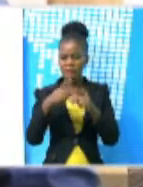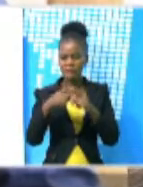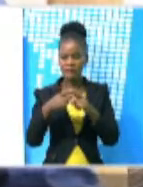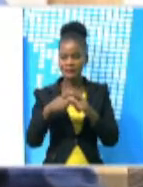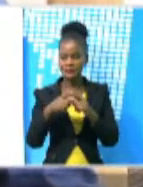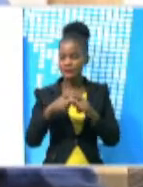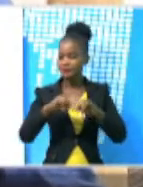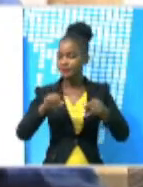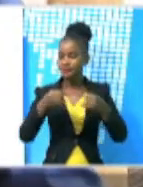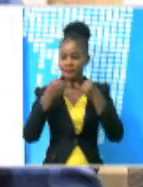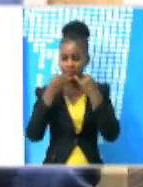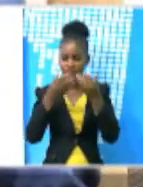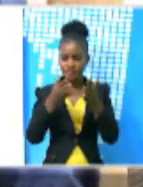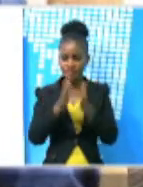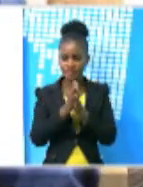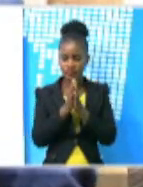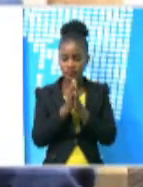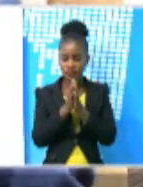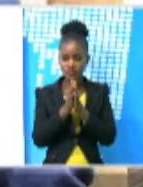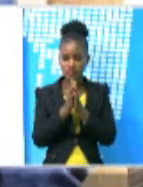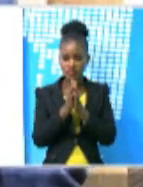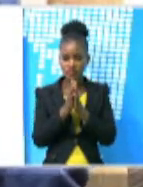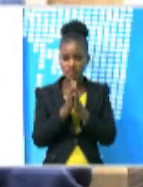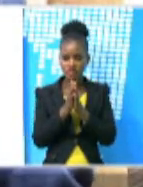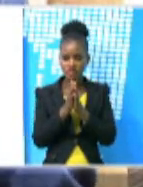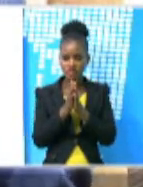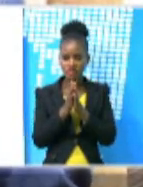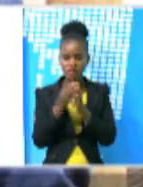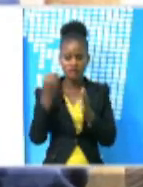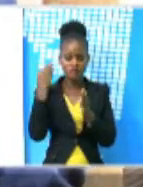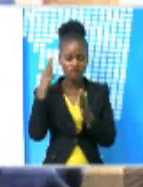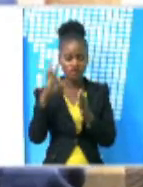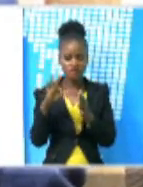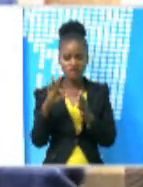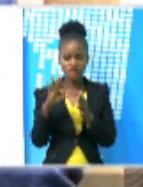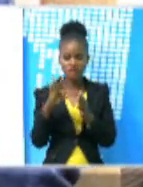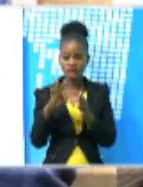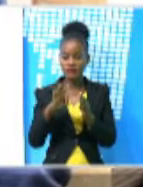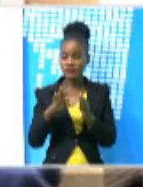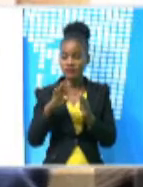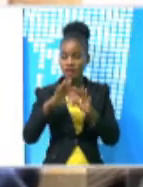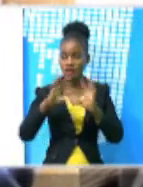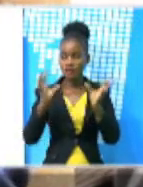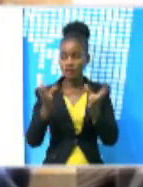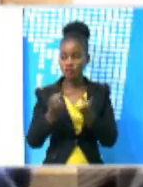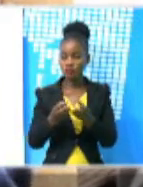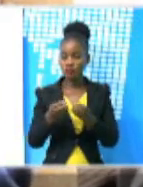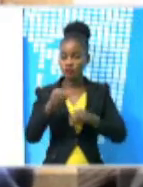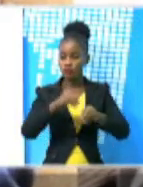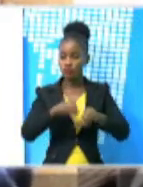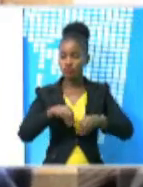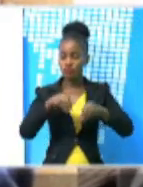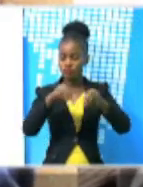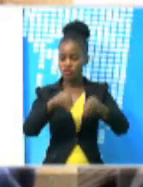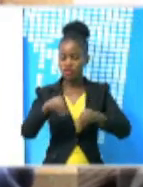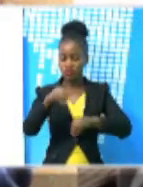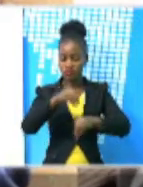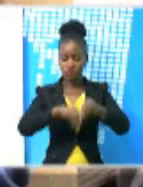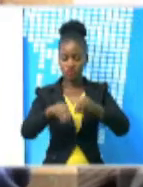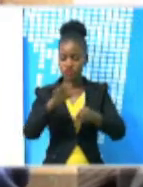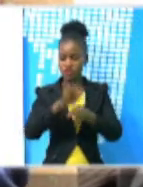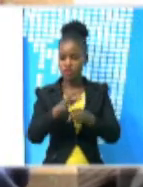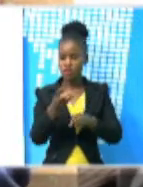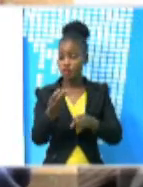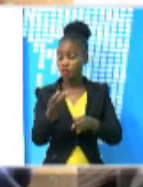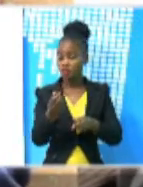are trying to tackle the challenge of raw crop yields. The farmers invest in a lot of money in